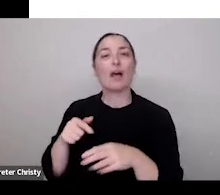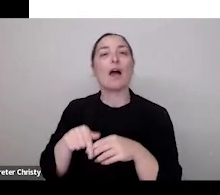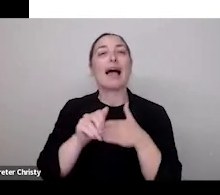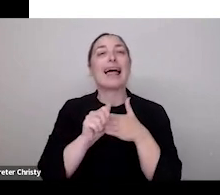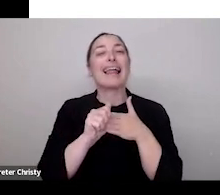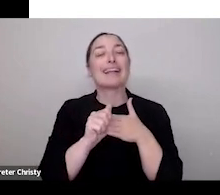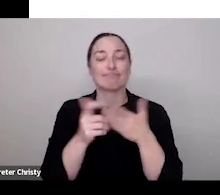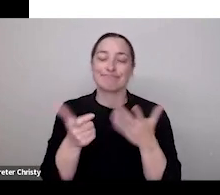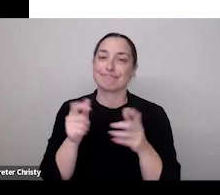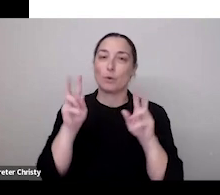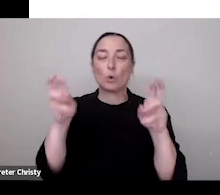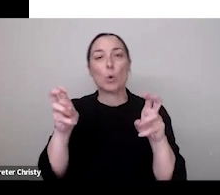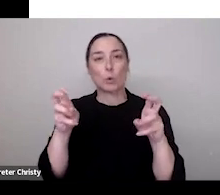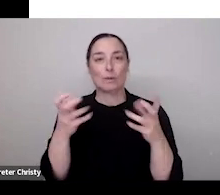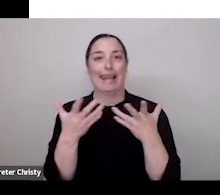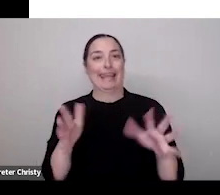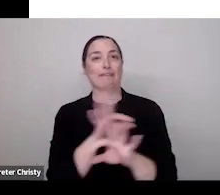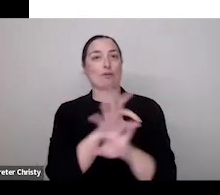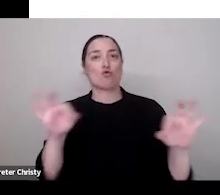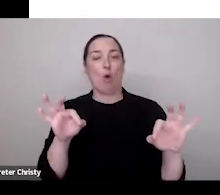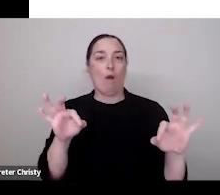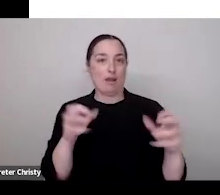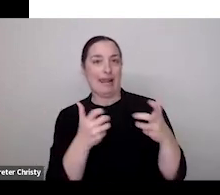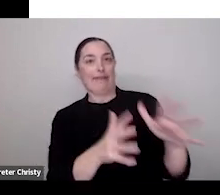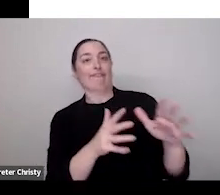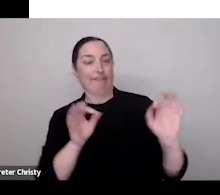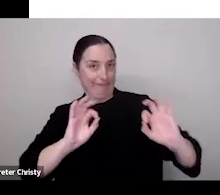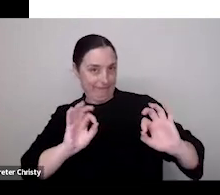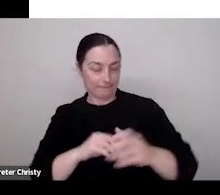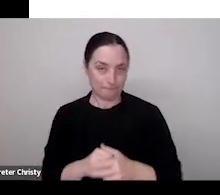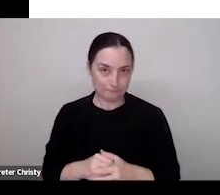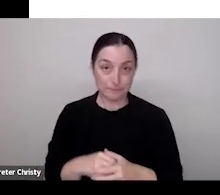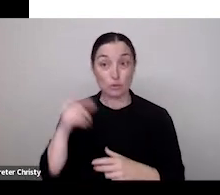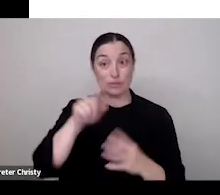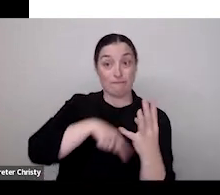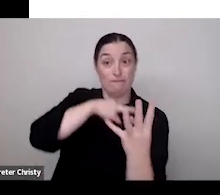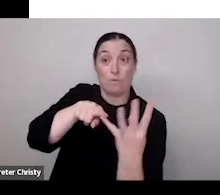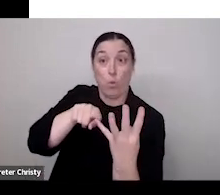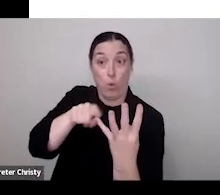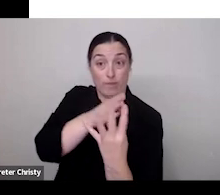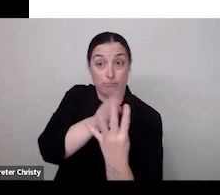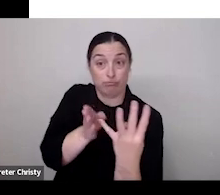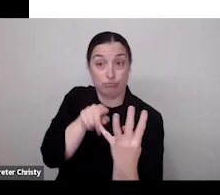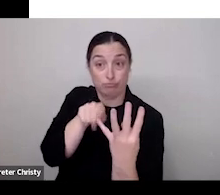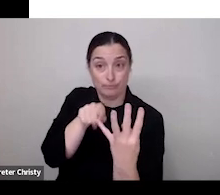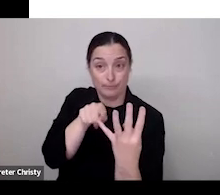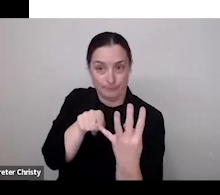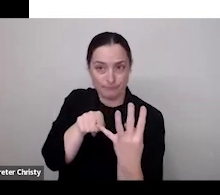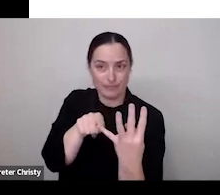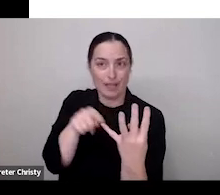Behind webinar series. So today is the fourth in the sequence in the series and the final